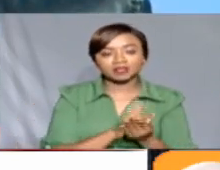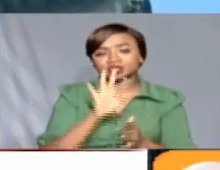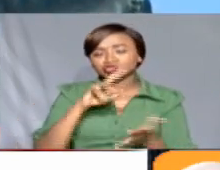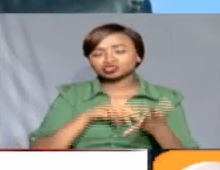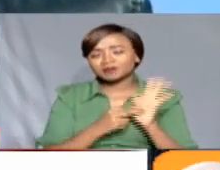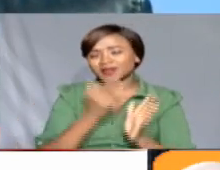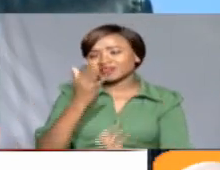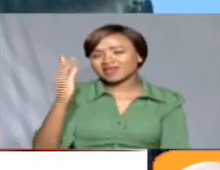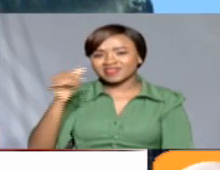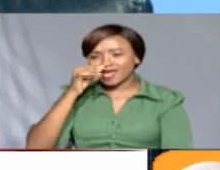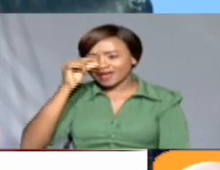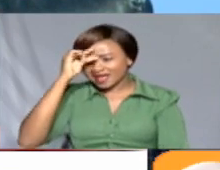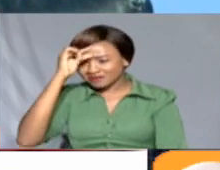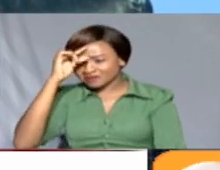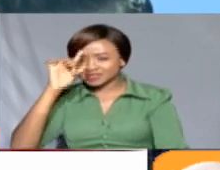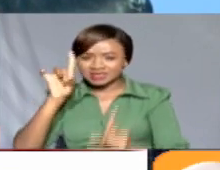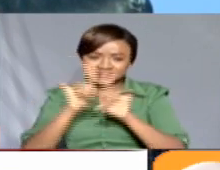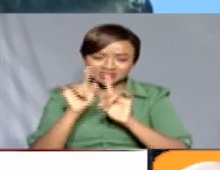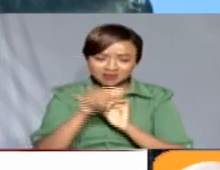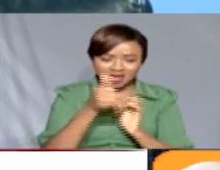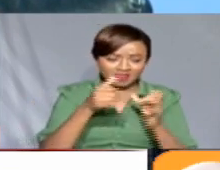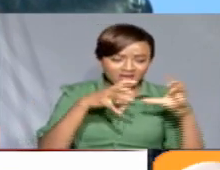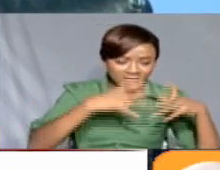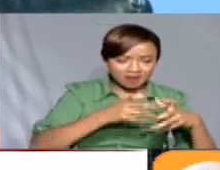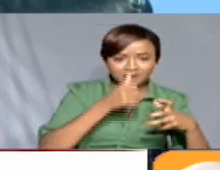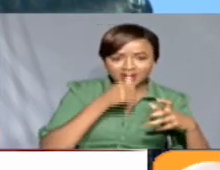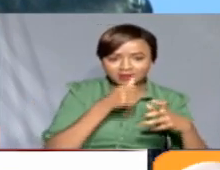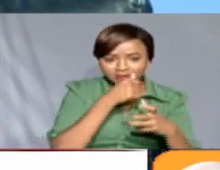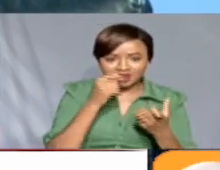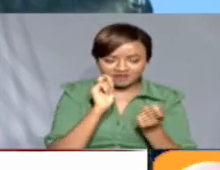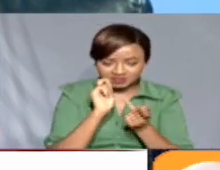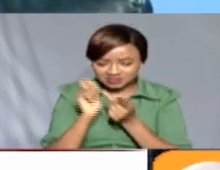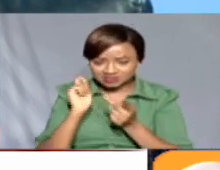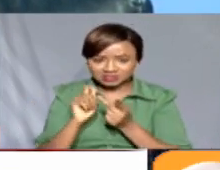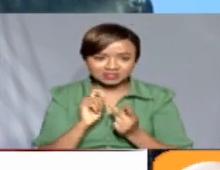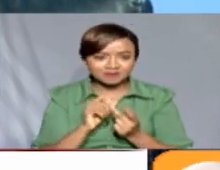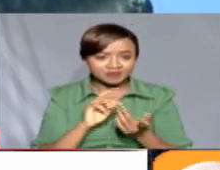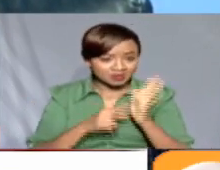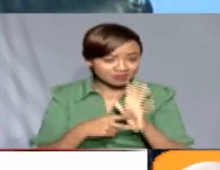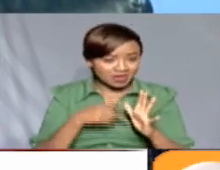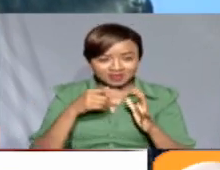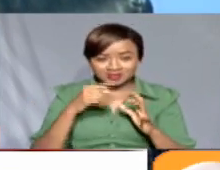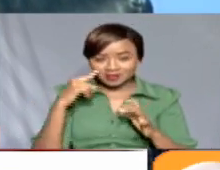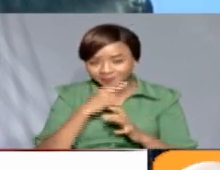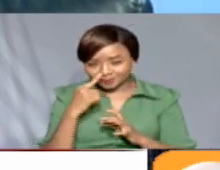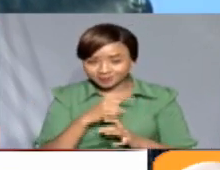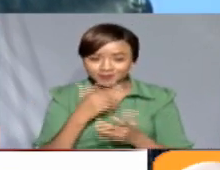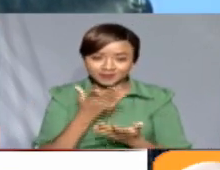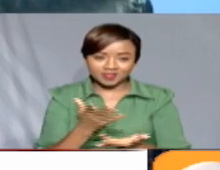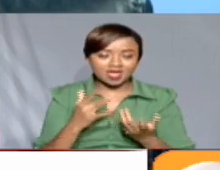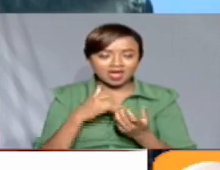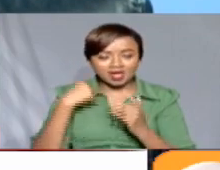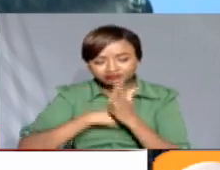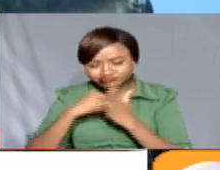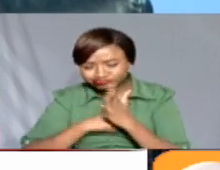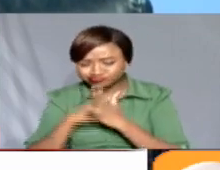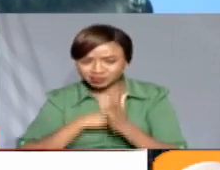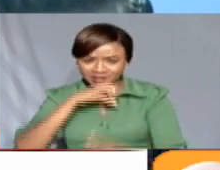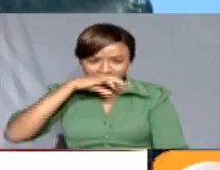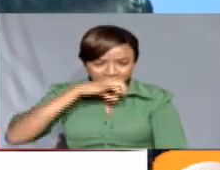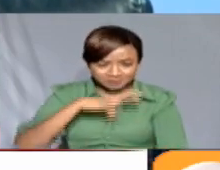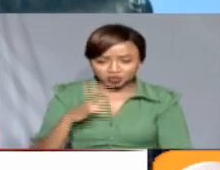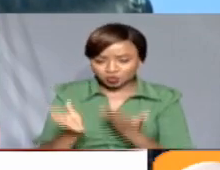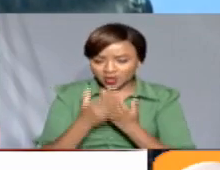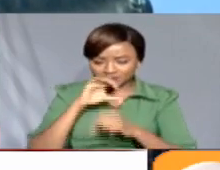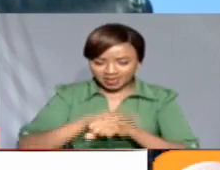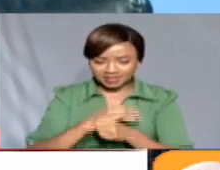in private testing, I mean, it's been one heck of a job just scaling up, getting the right capacity, getting the right equipment and everything that we